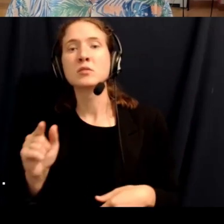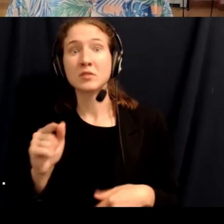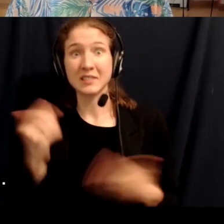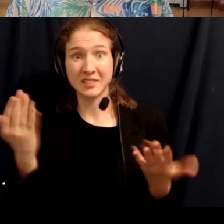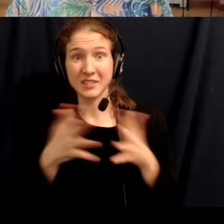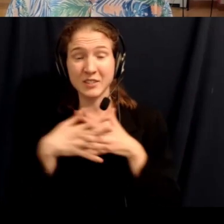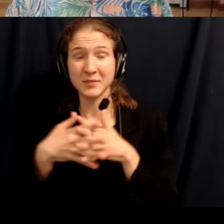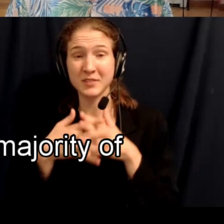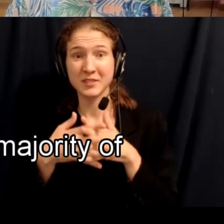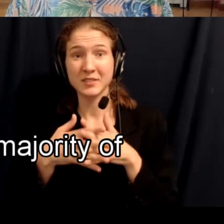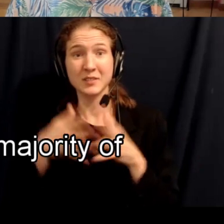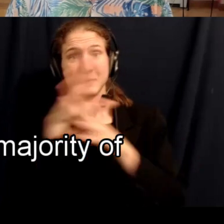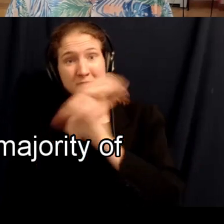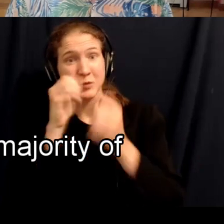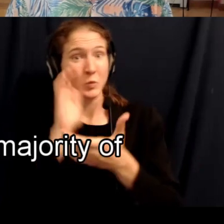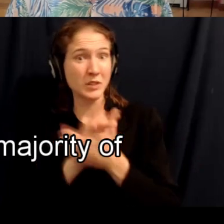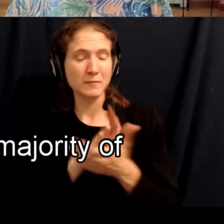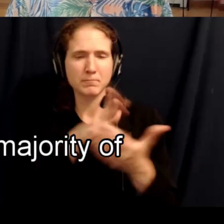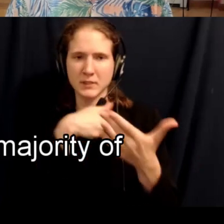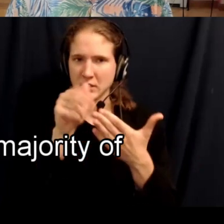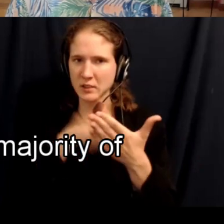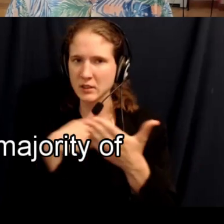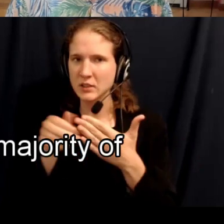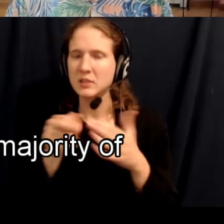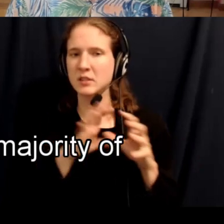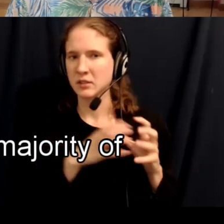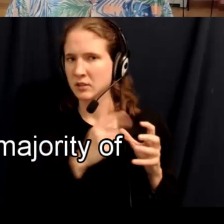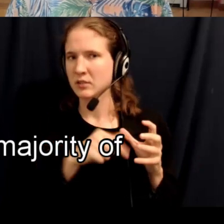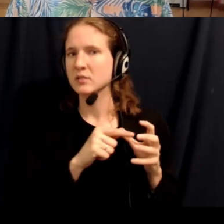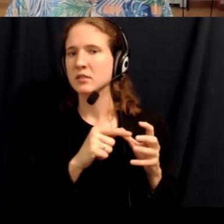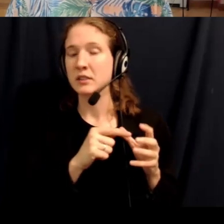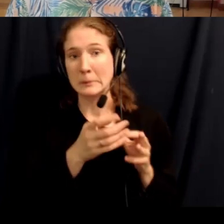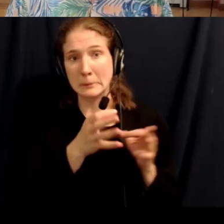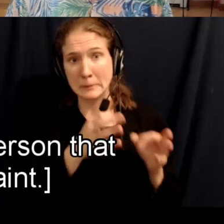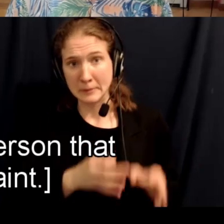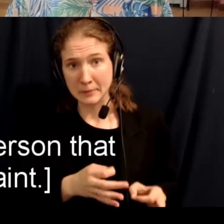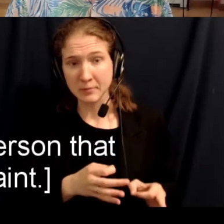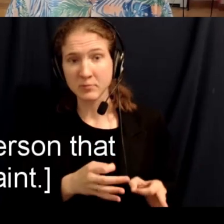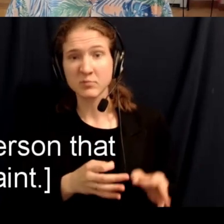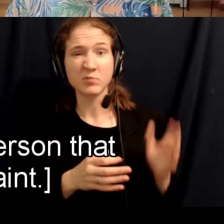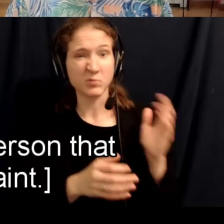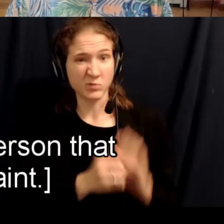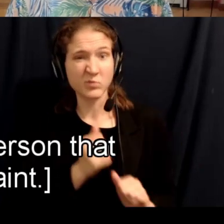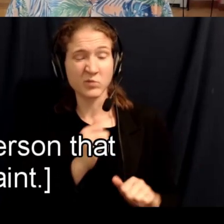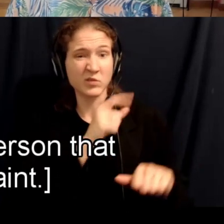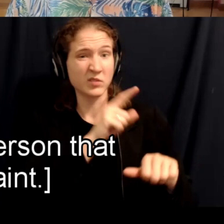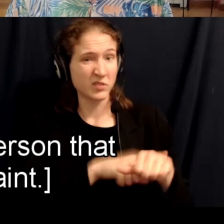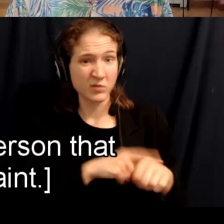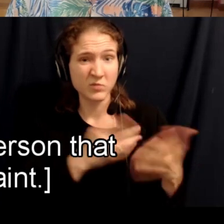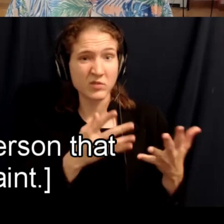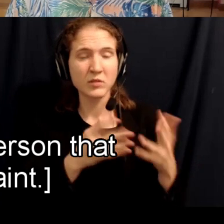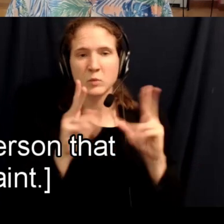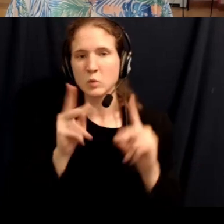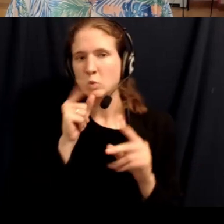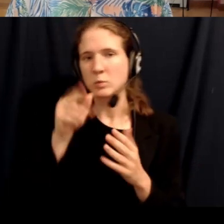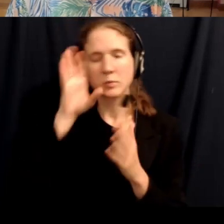country and their wives. Yeah, And they talk about the majority of their time is getting to know the person